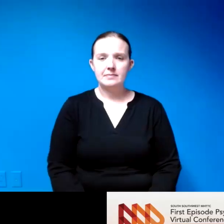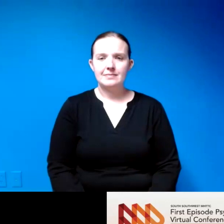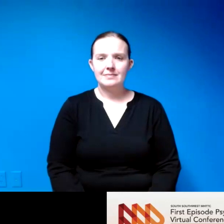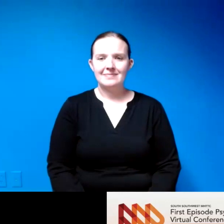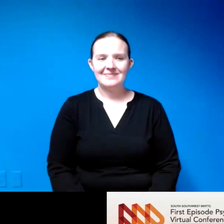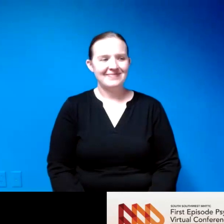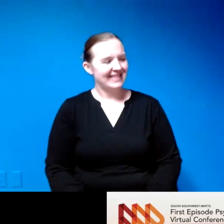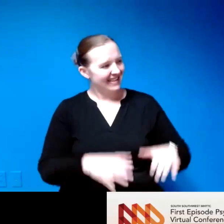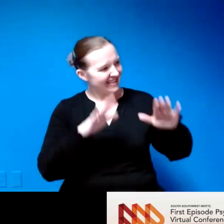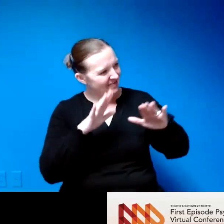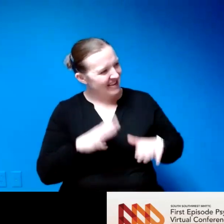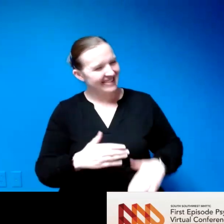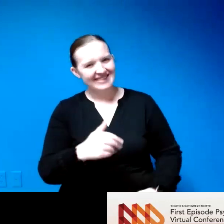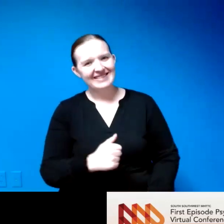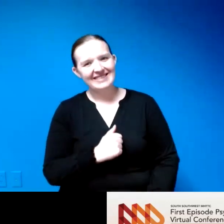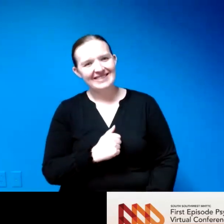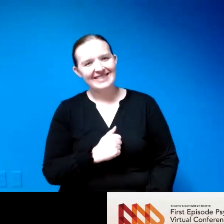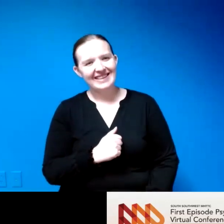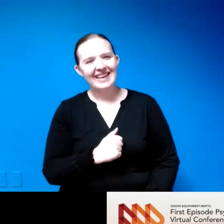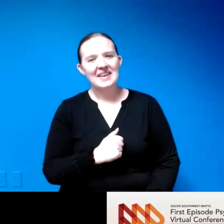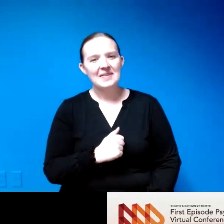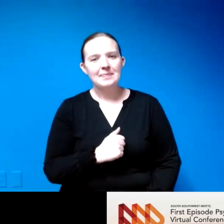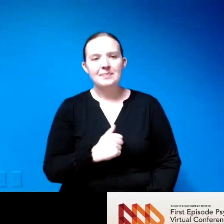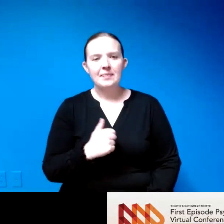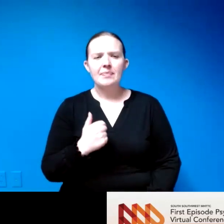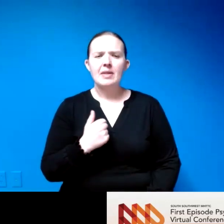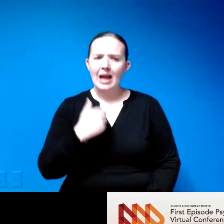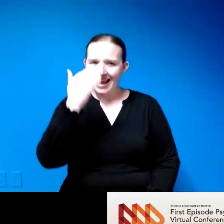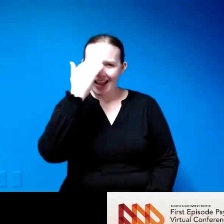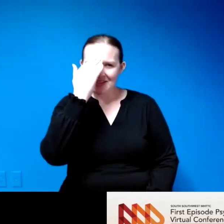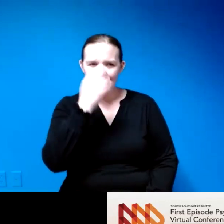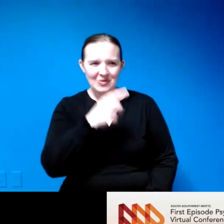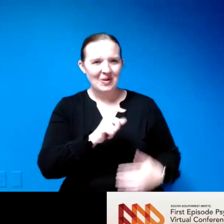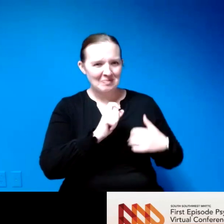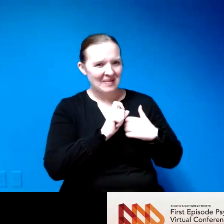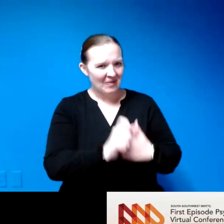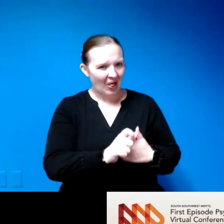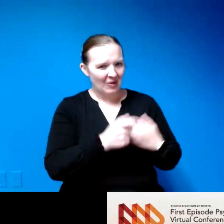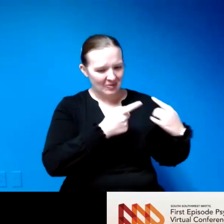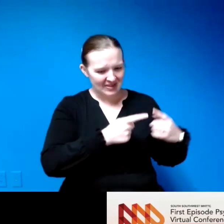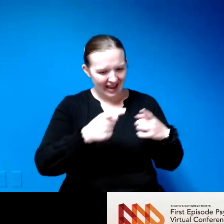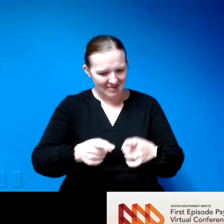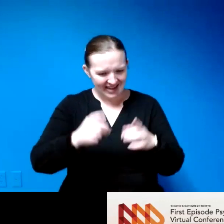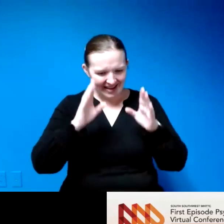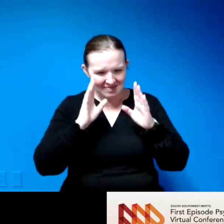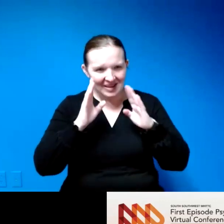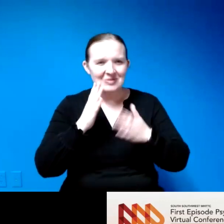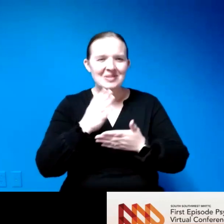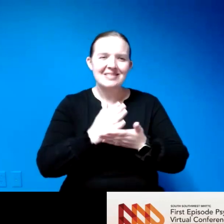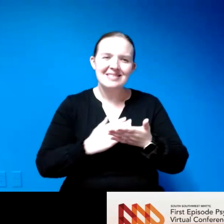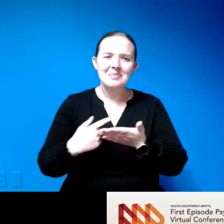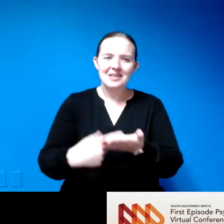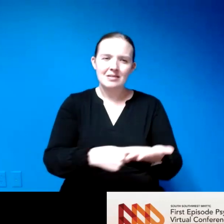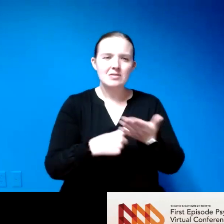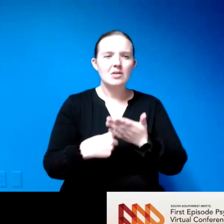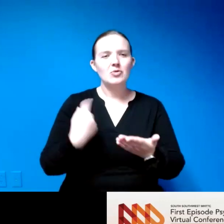That's amazing. That's wonderful. I know you've been following along and paying attention to some of the conversations